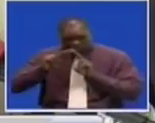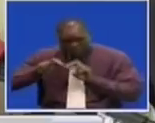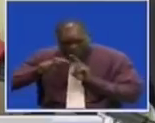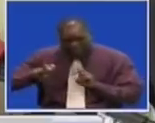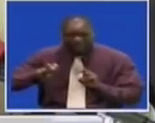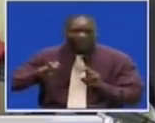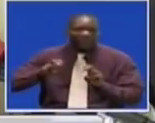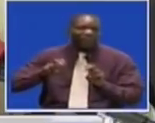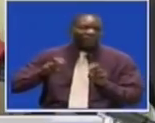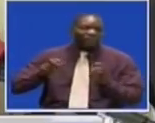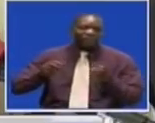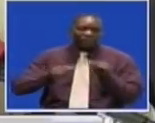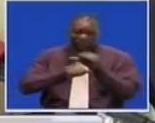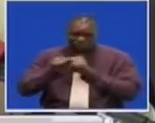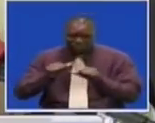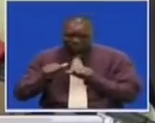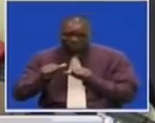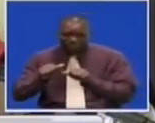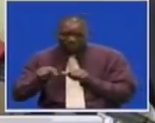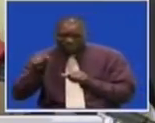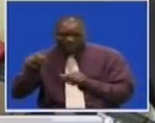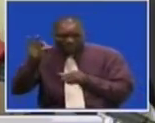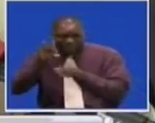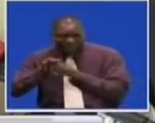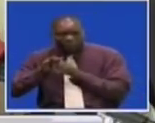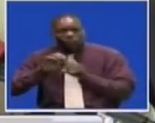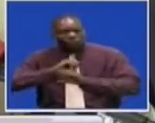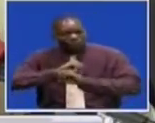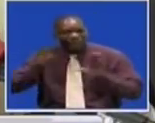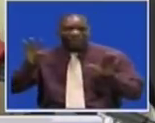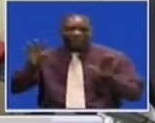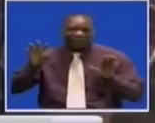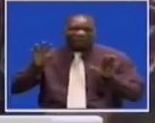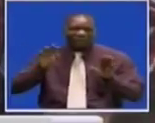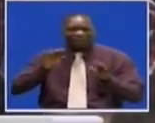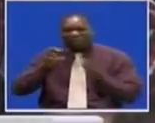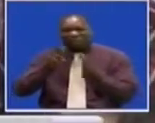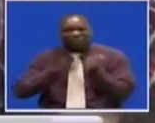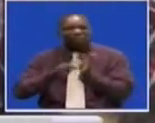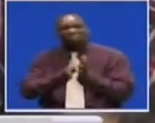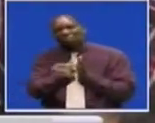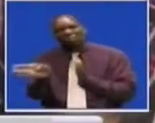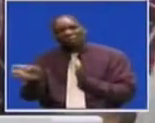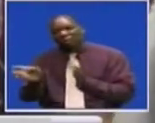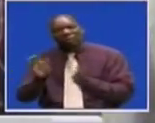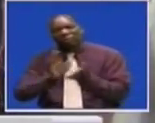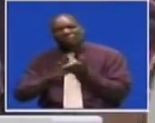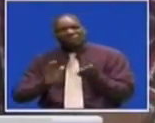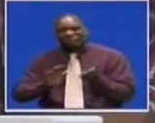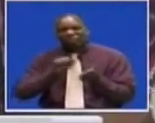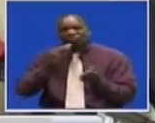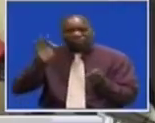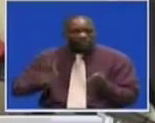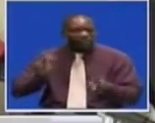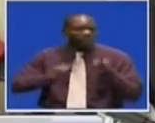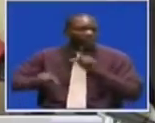the coverage of Sesheke, we think that there was quite some sensational reporting, which we believe is not in the interest of the public. The chief